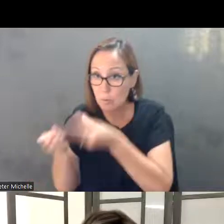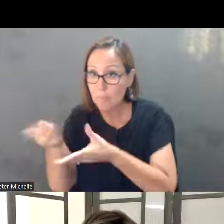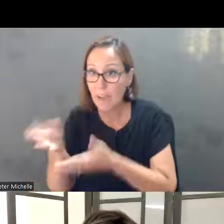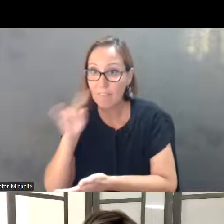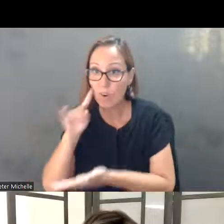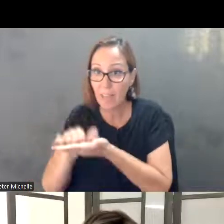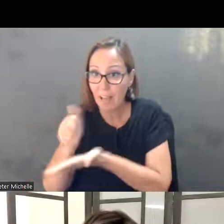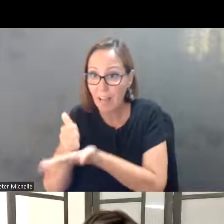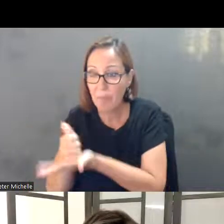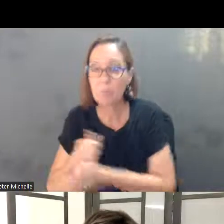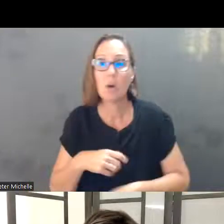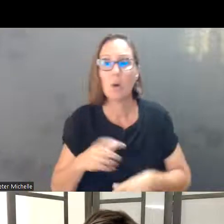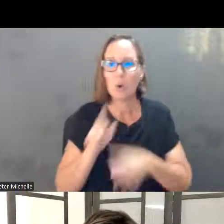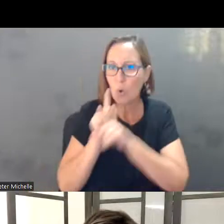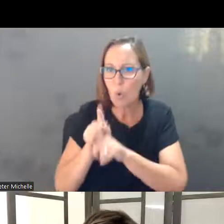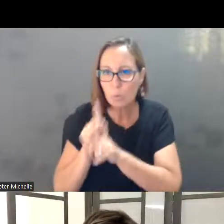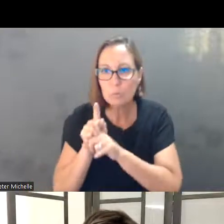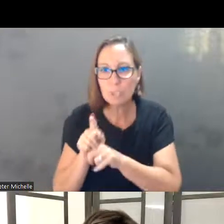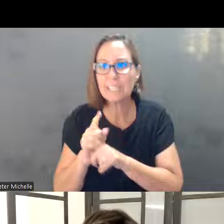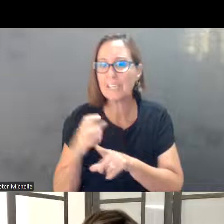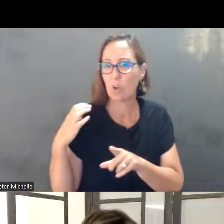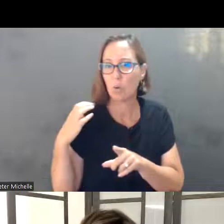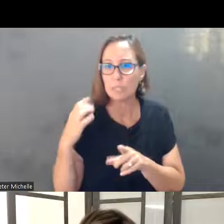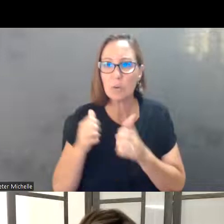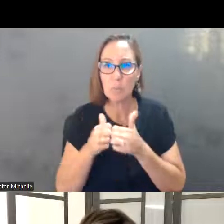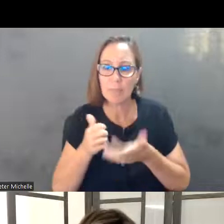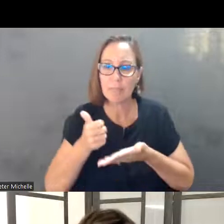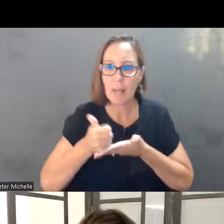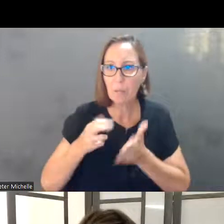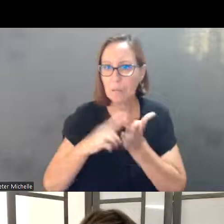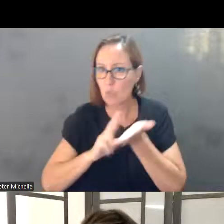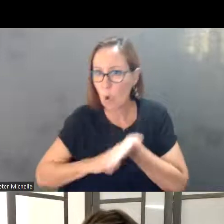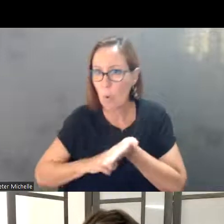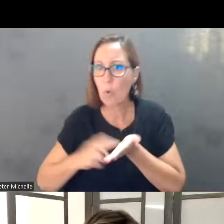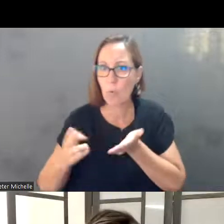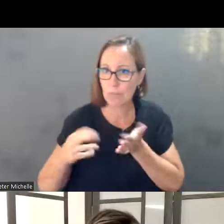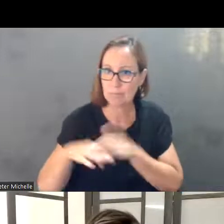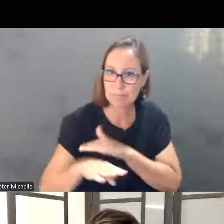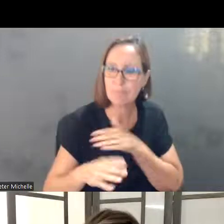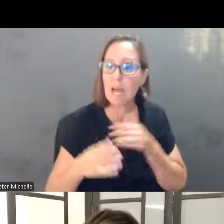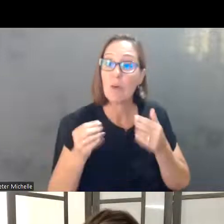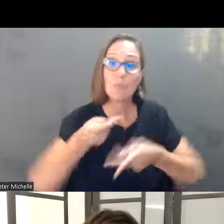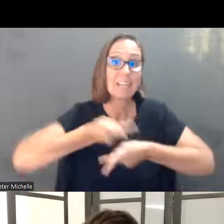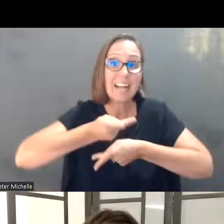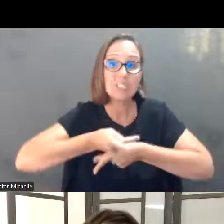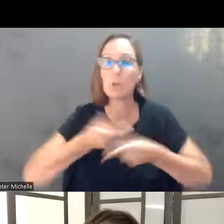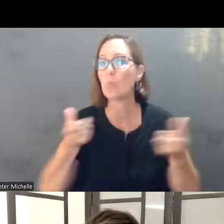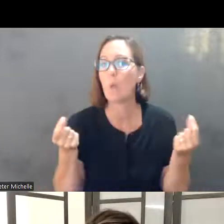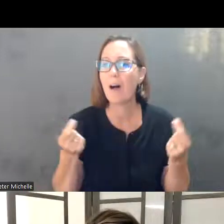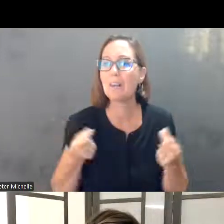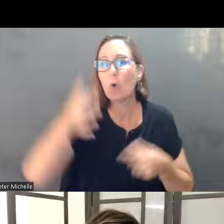so providing coaching with enrollment and retention. And what we mean by retention here is retention of the training